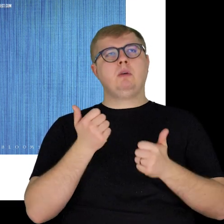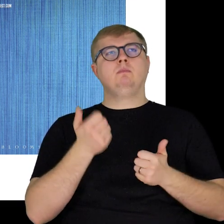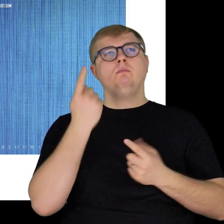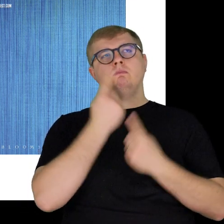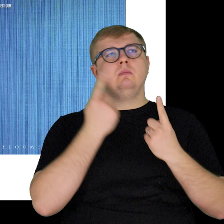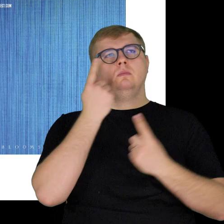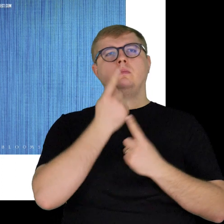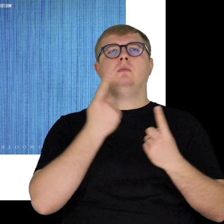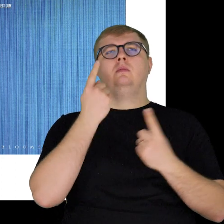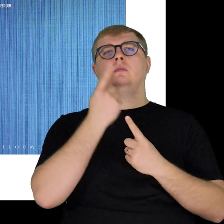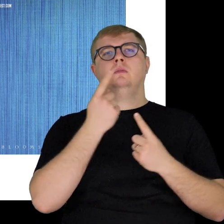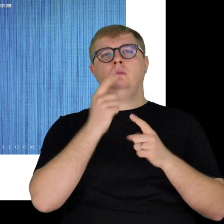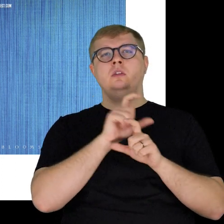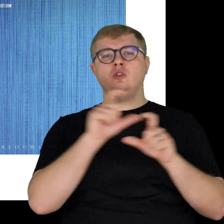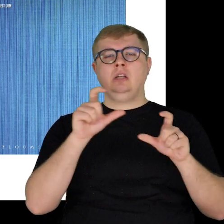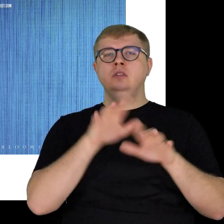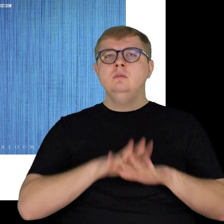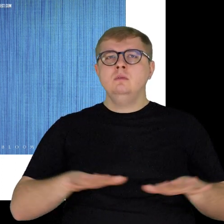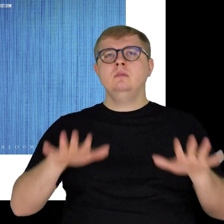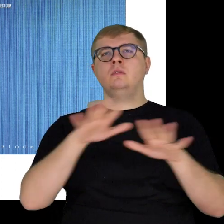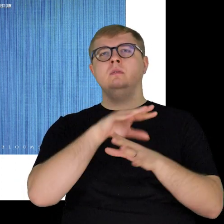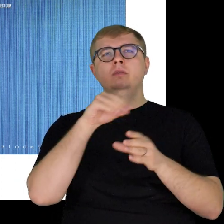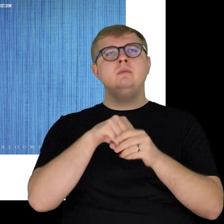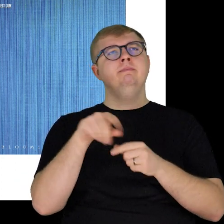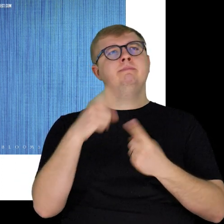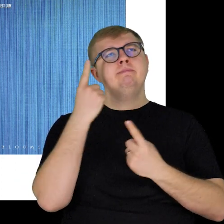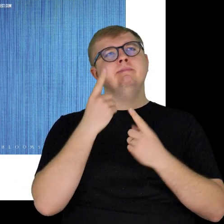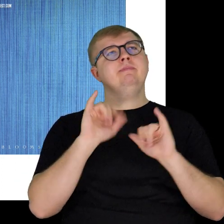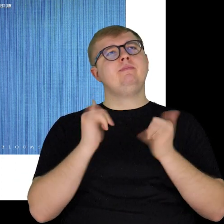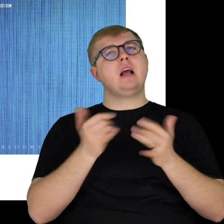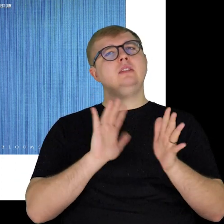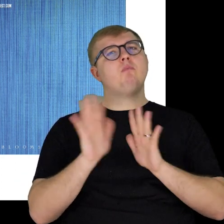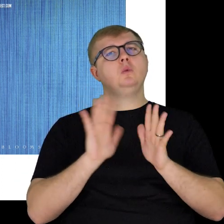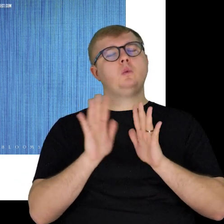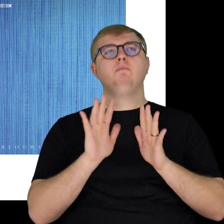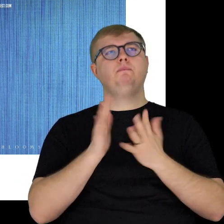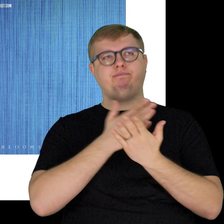think space on a hybrid way that is actually,